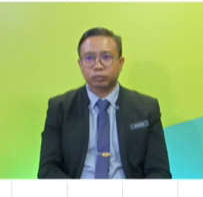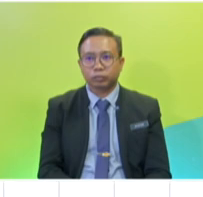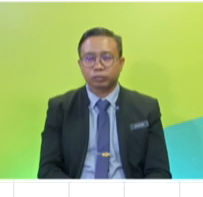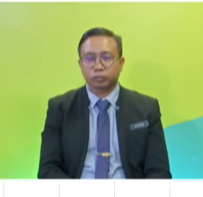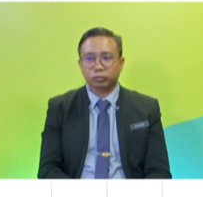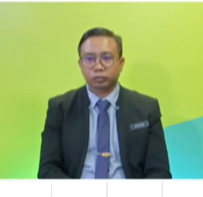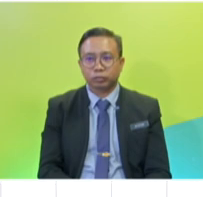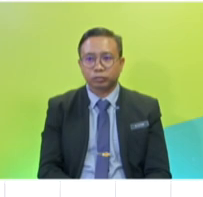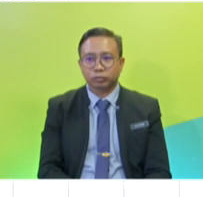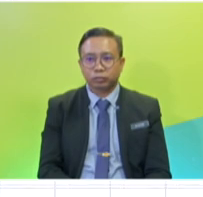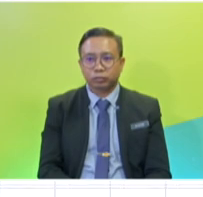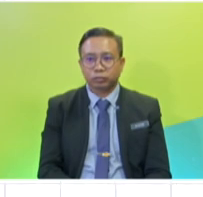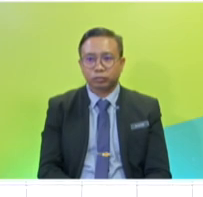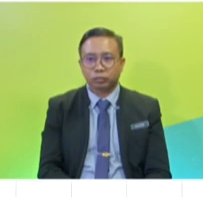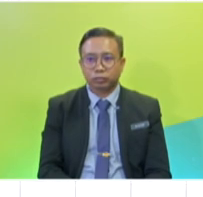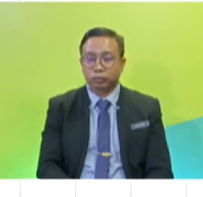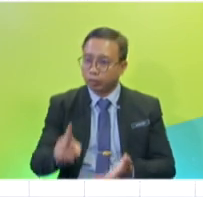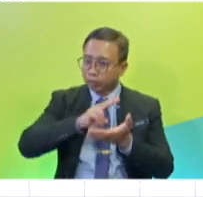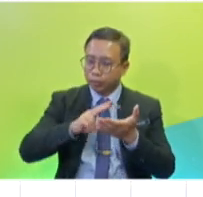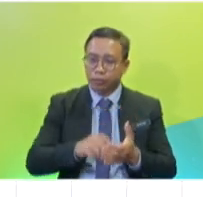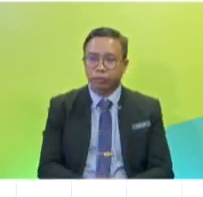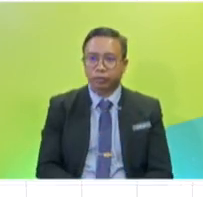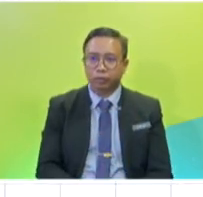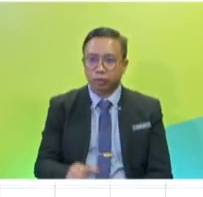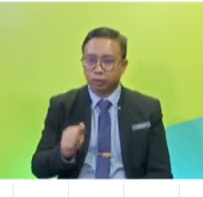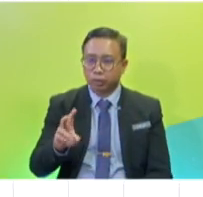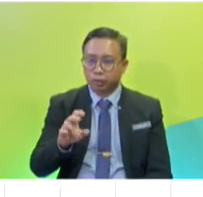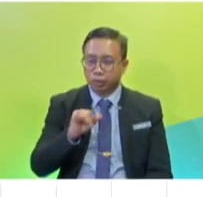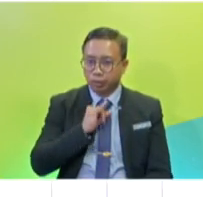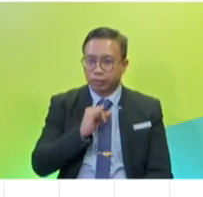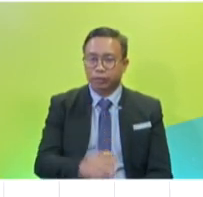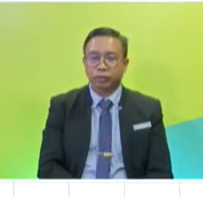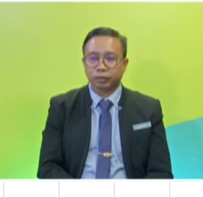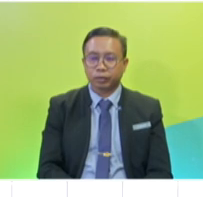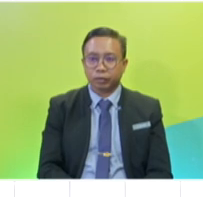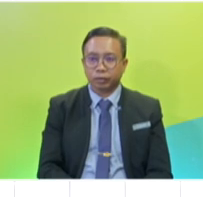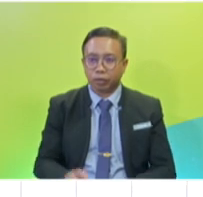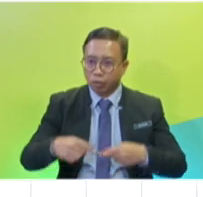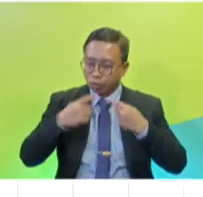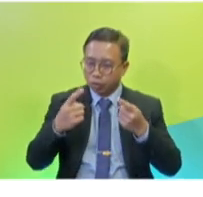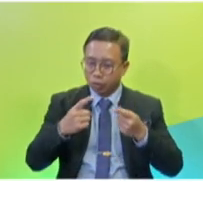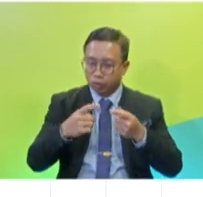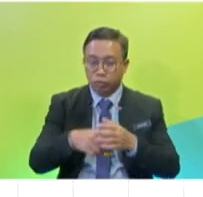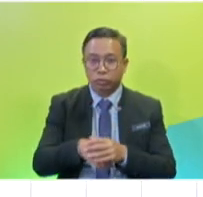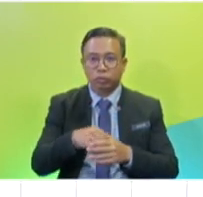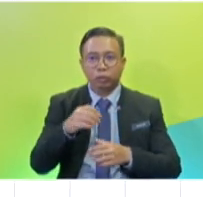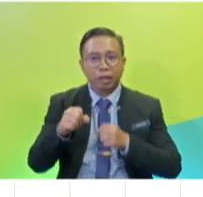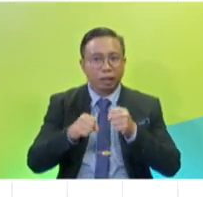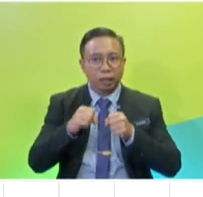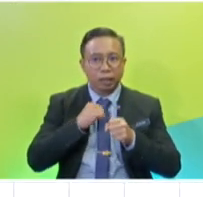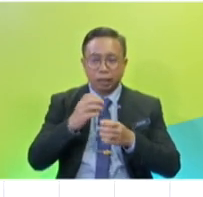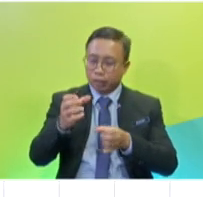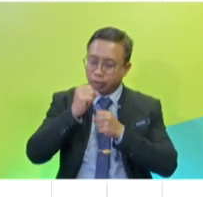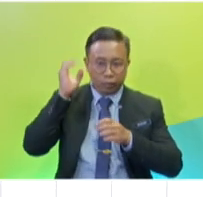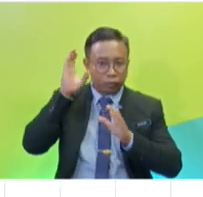Okay. Now, read it out to us. As I see it, when I go snorkeling tomorrow, I can take